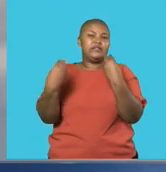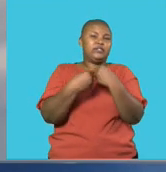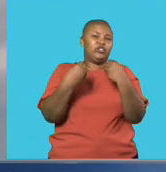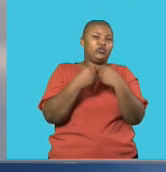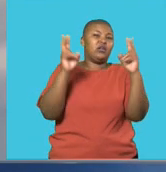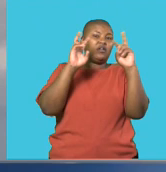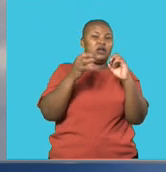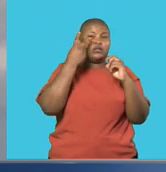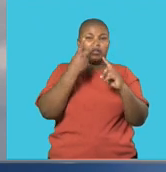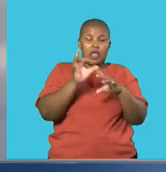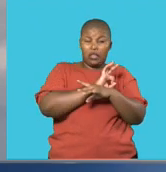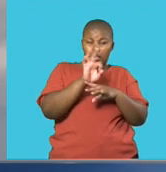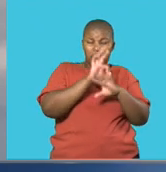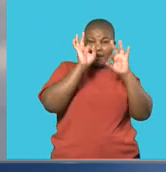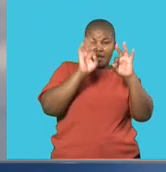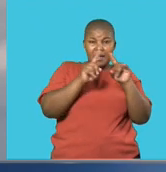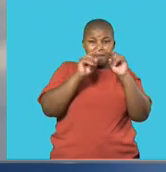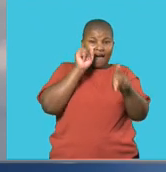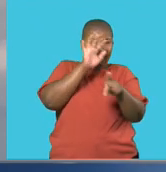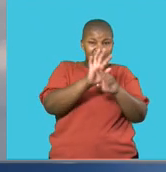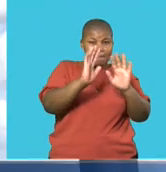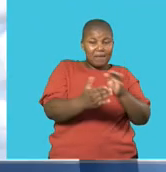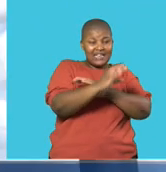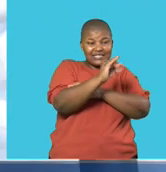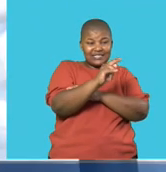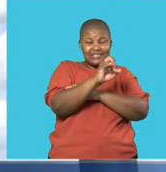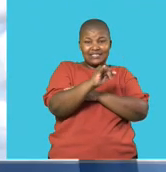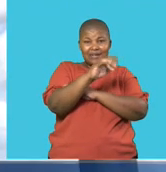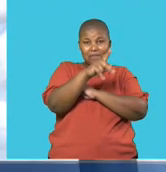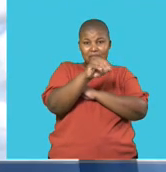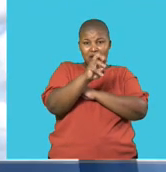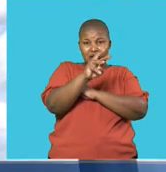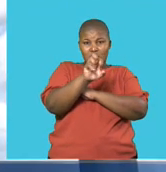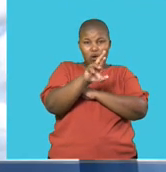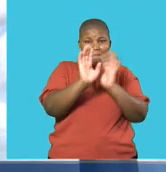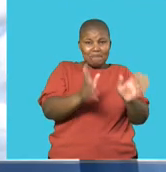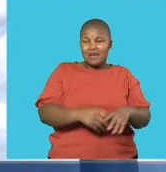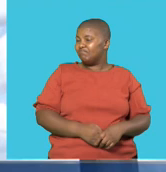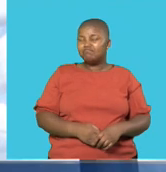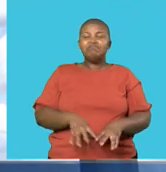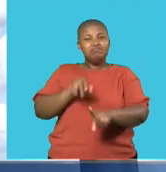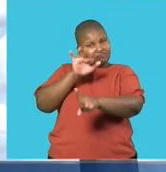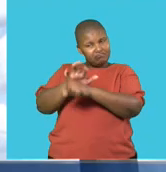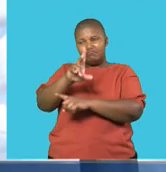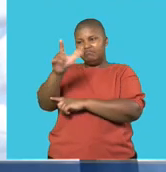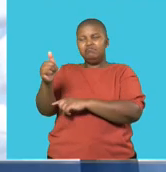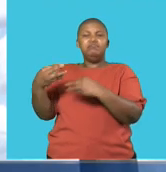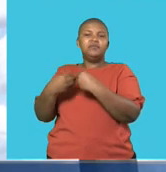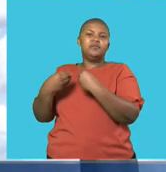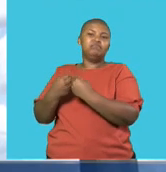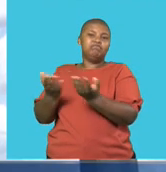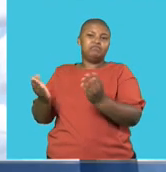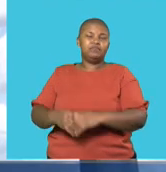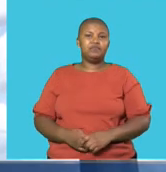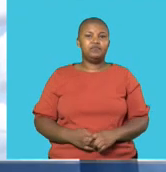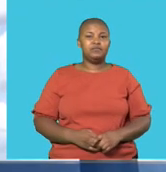much organized, and does not only affect City Power but also other entities nearby. The overall value of the stolen